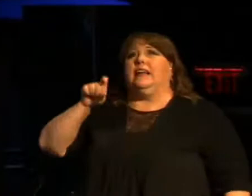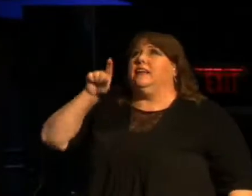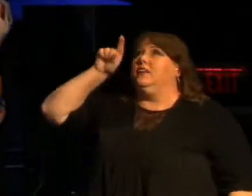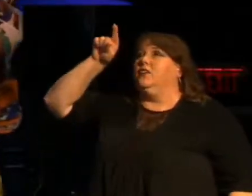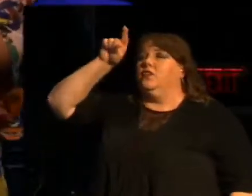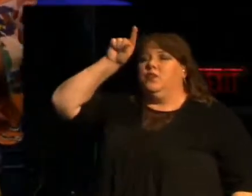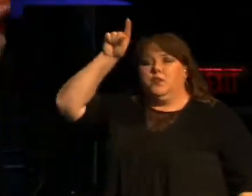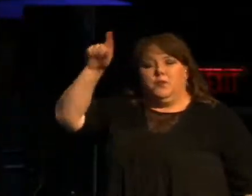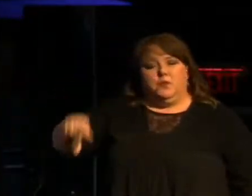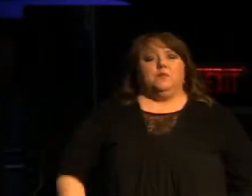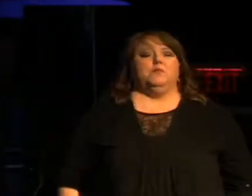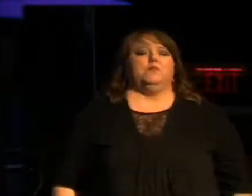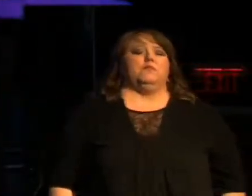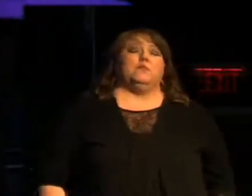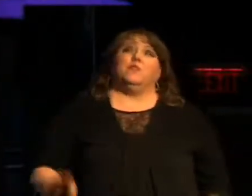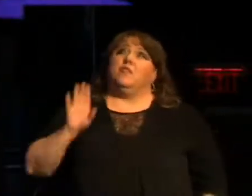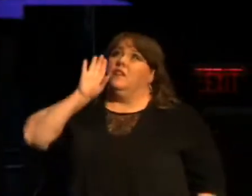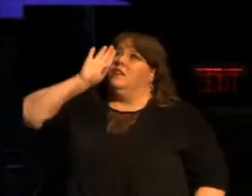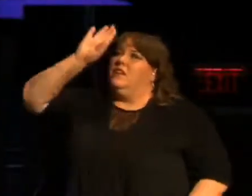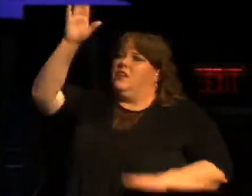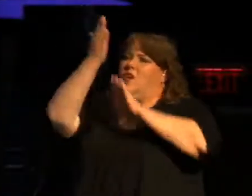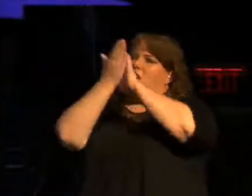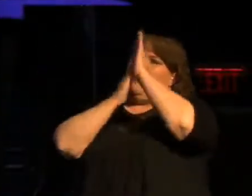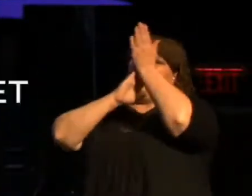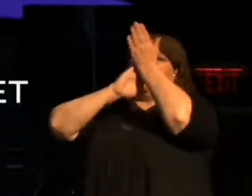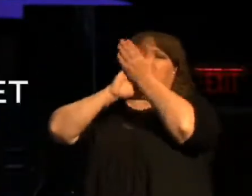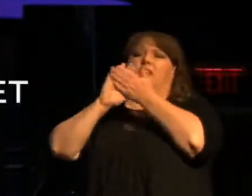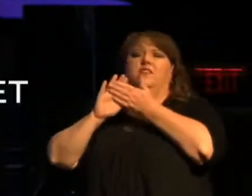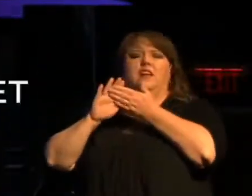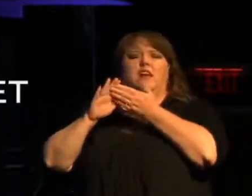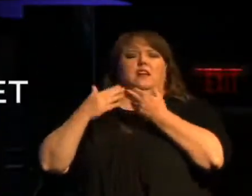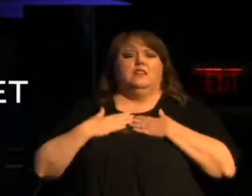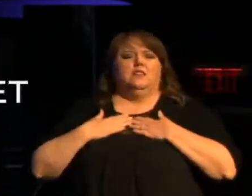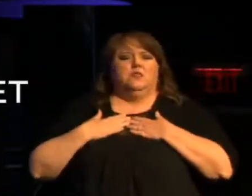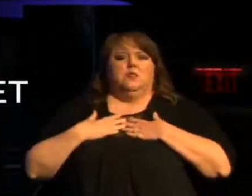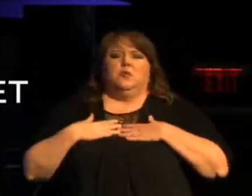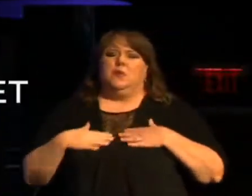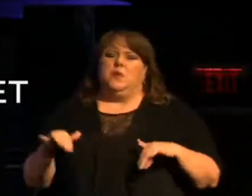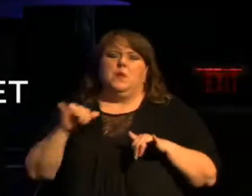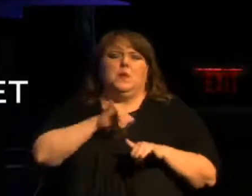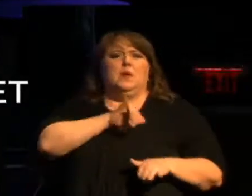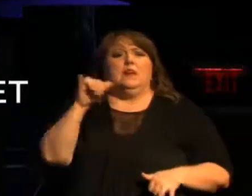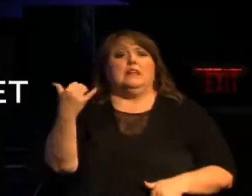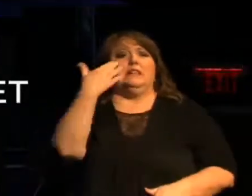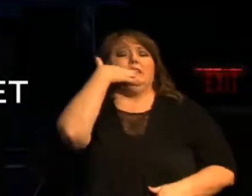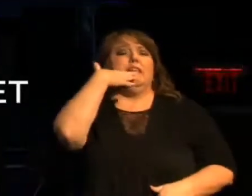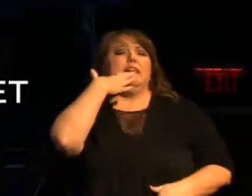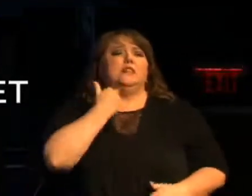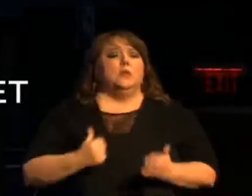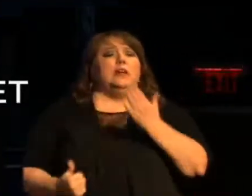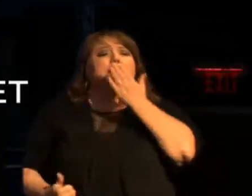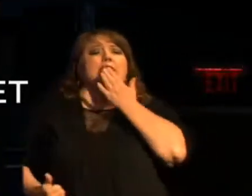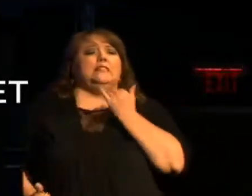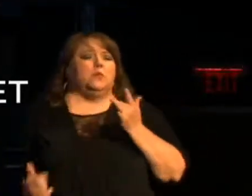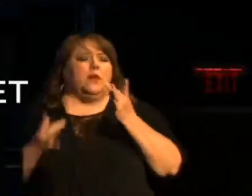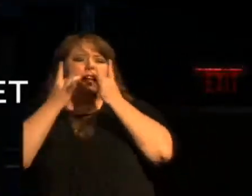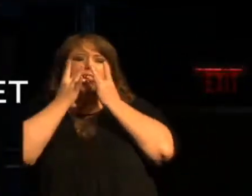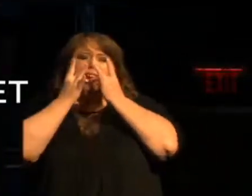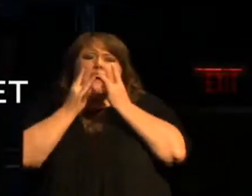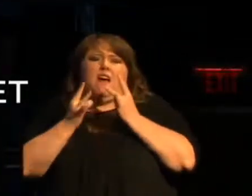I need you. 'Cause your forgiveness is like